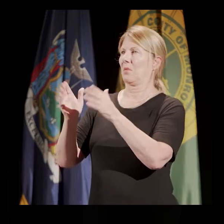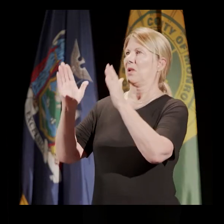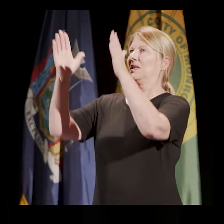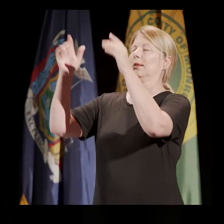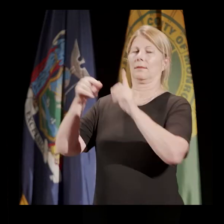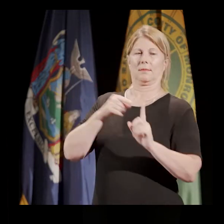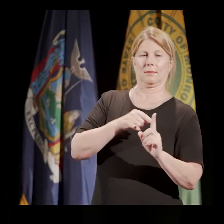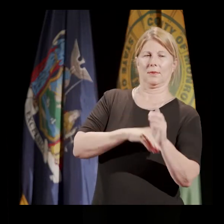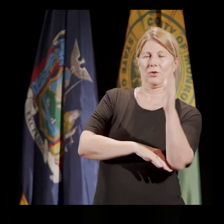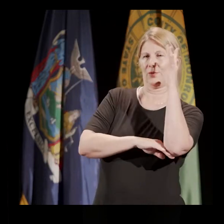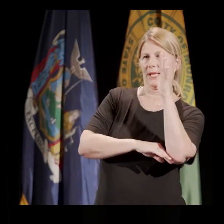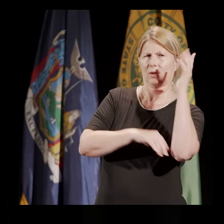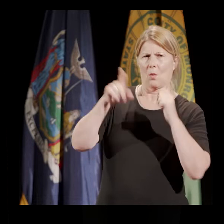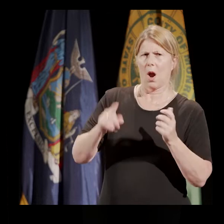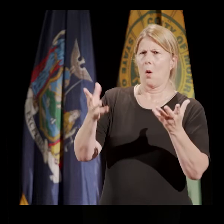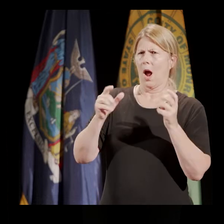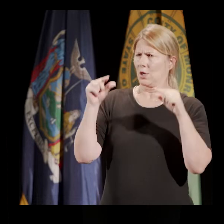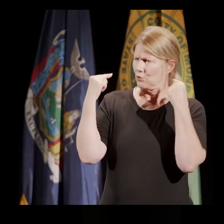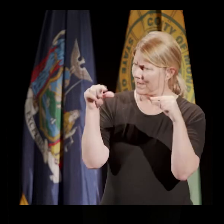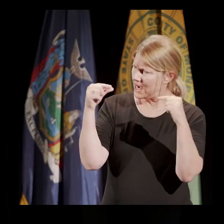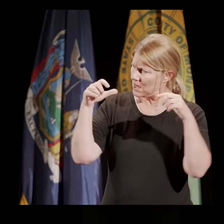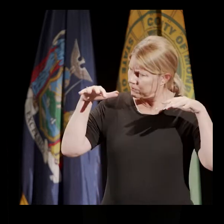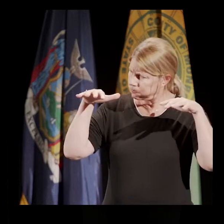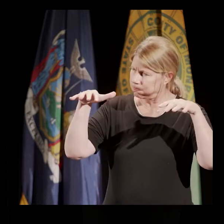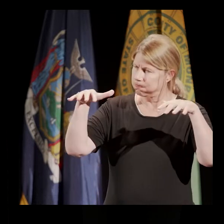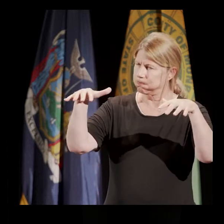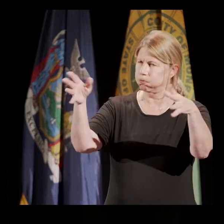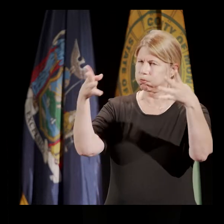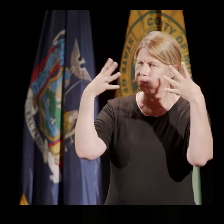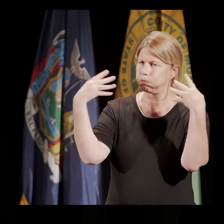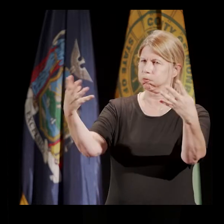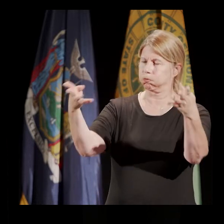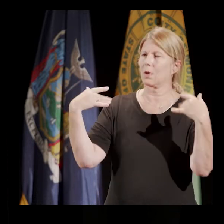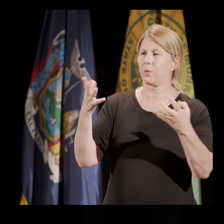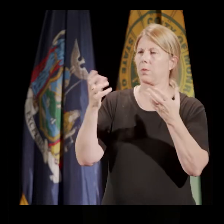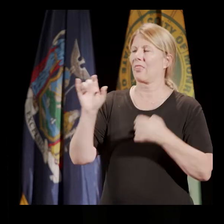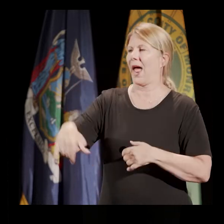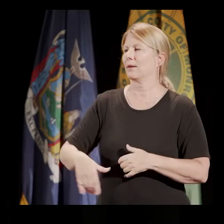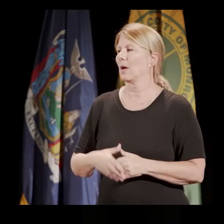residents deserve it.